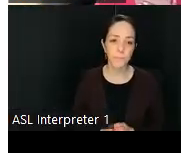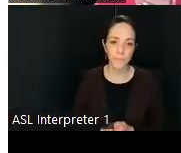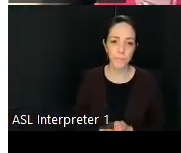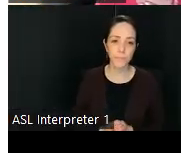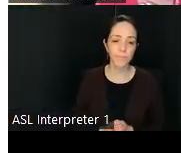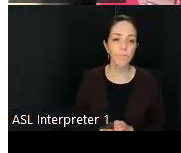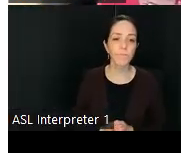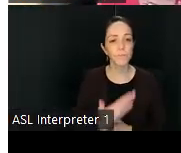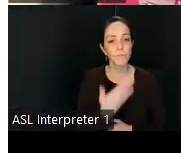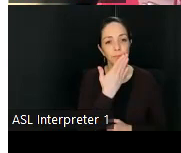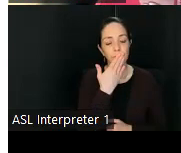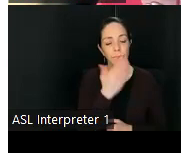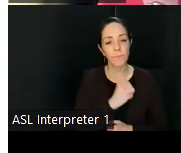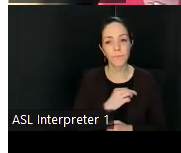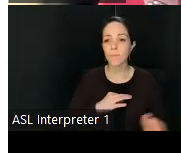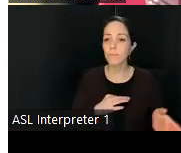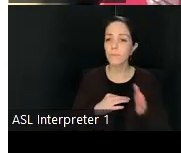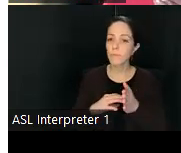Thank you, staff. Commissioner